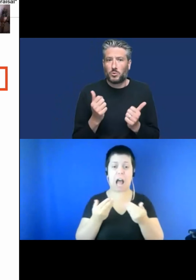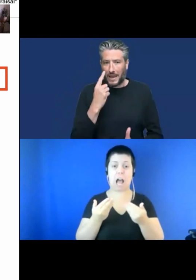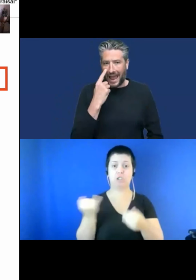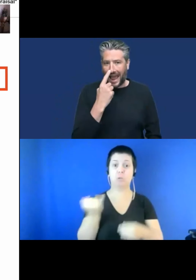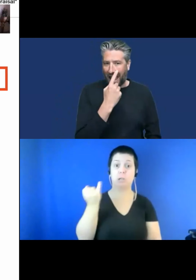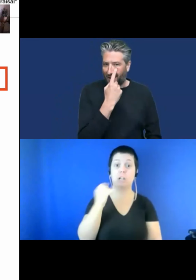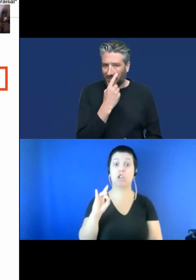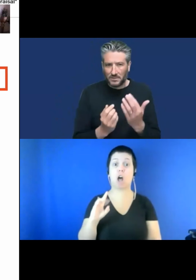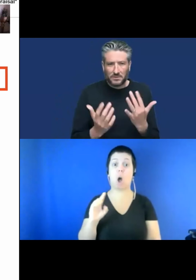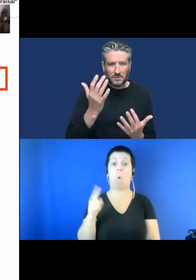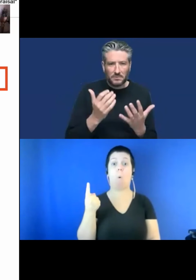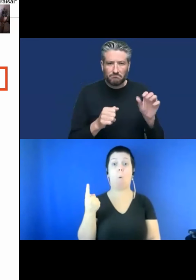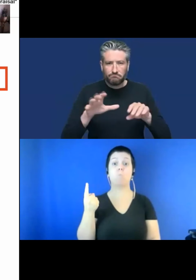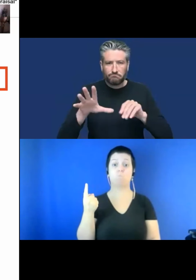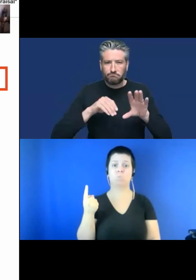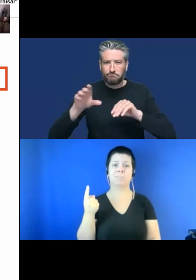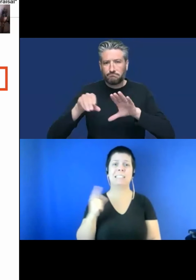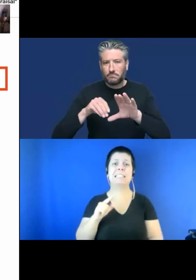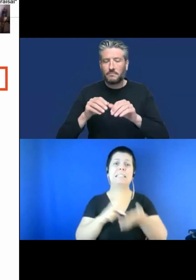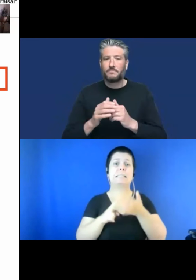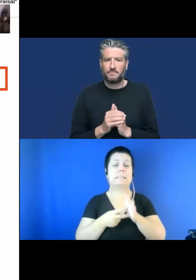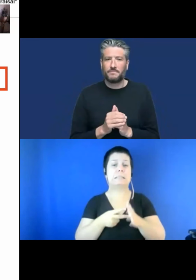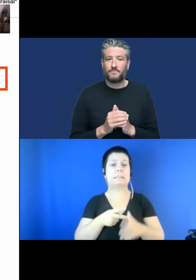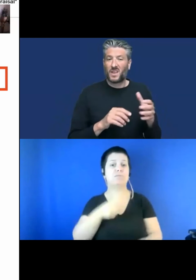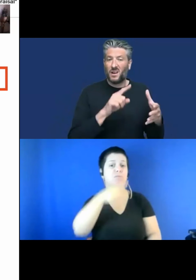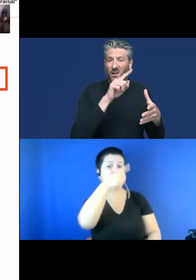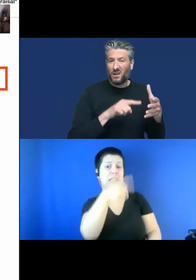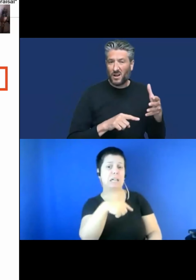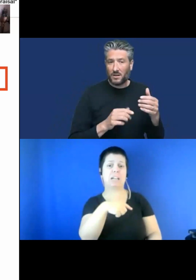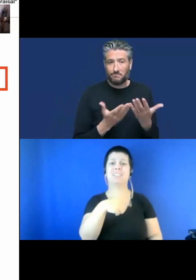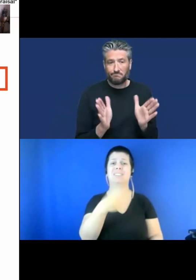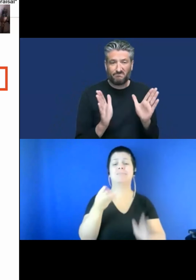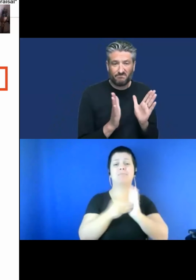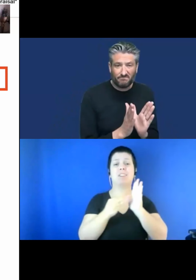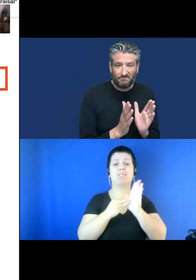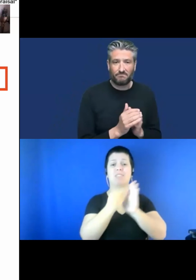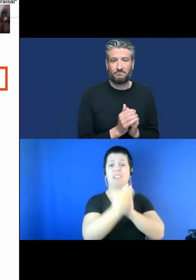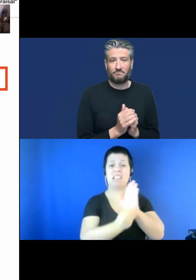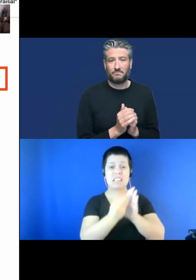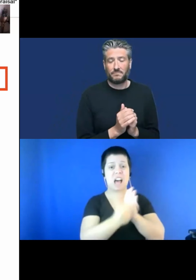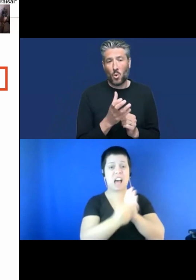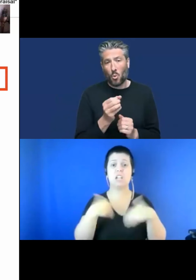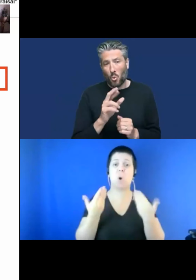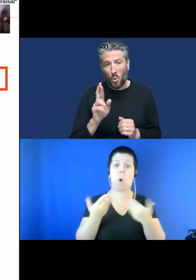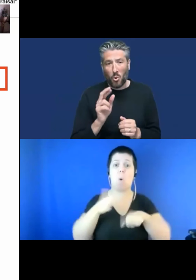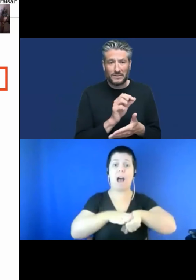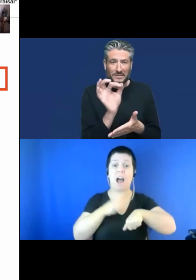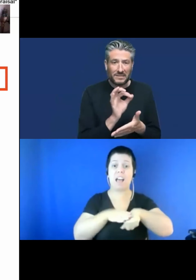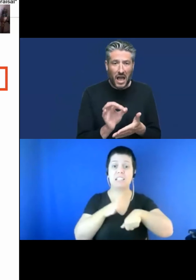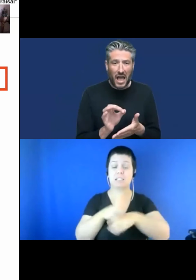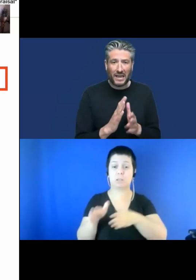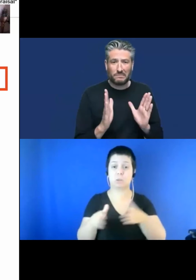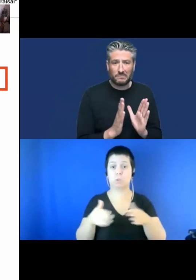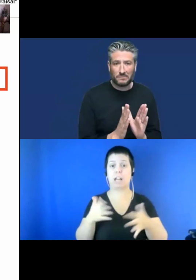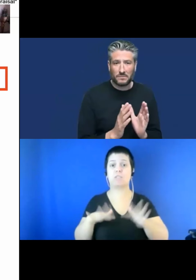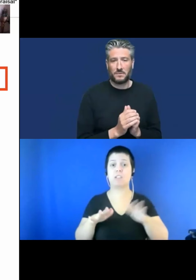that most of the other studies were limited in their design or in their execution, and many times that has to do with the feasibility of